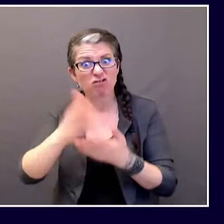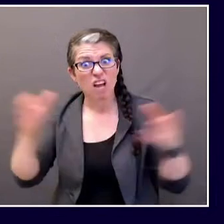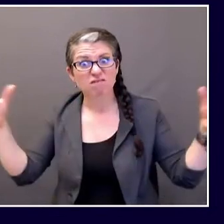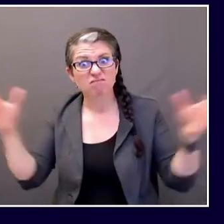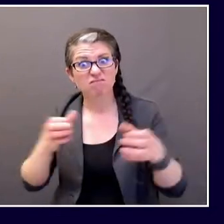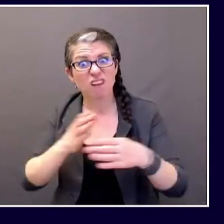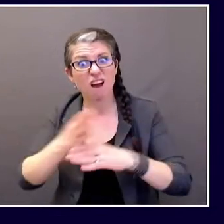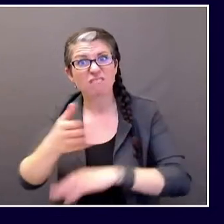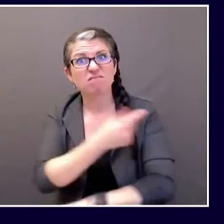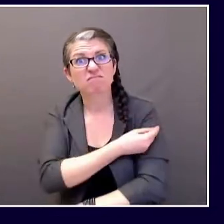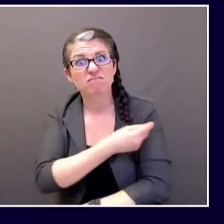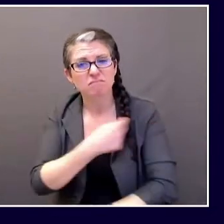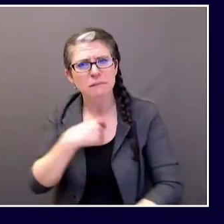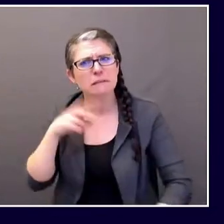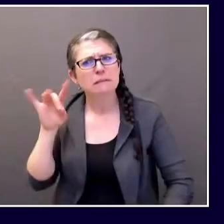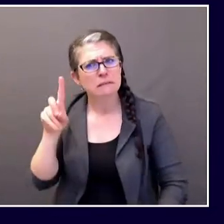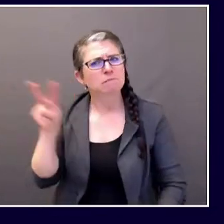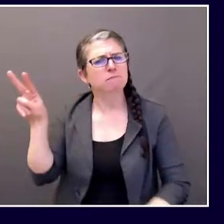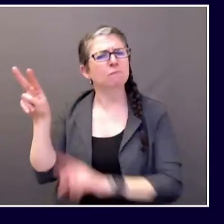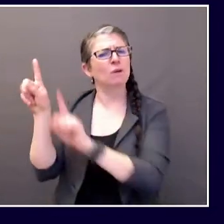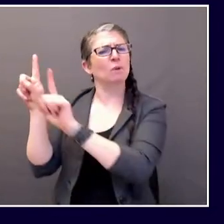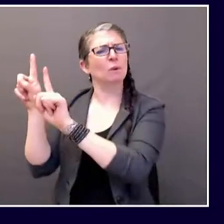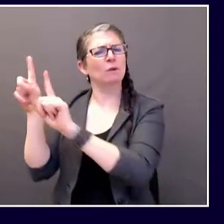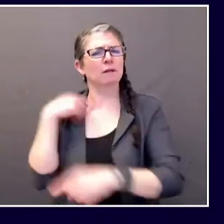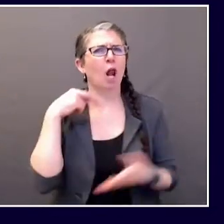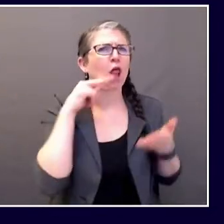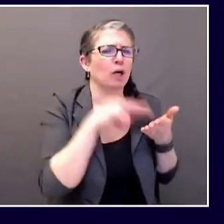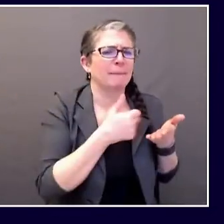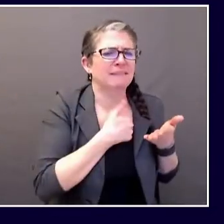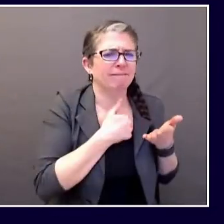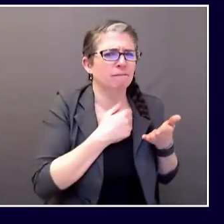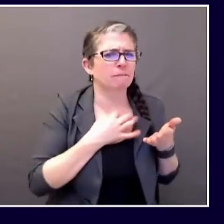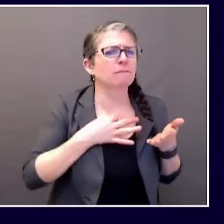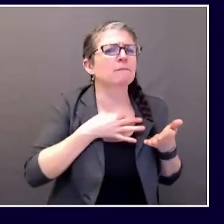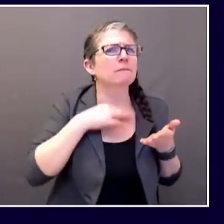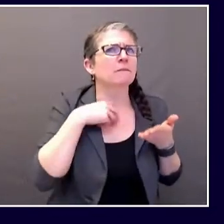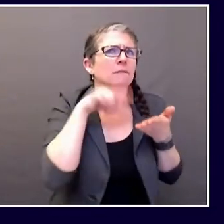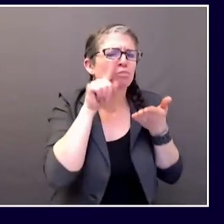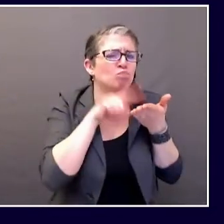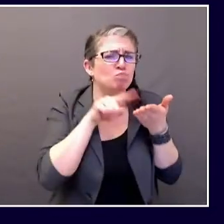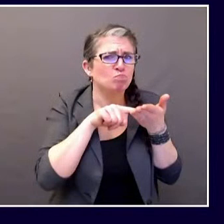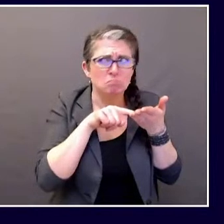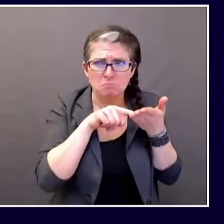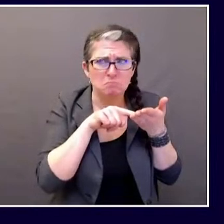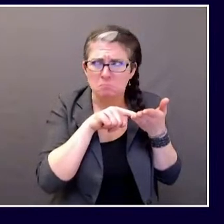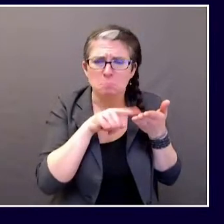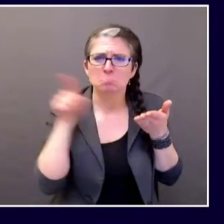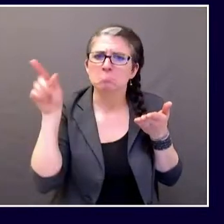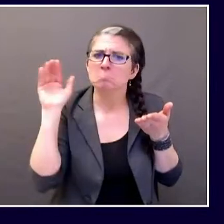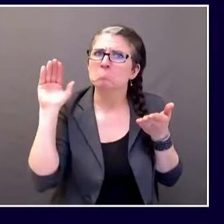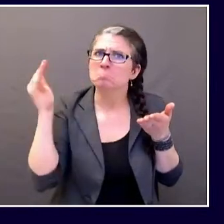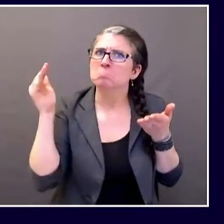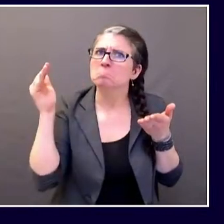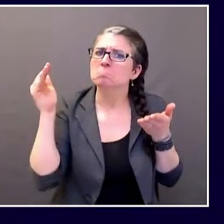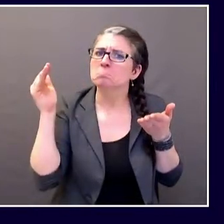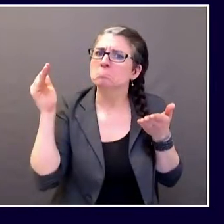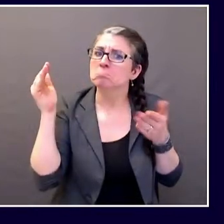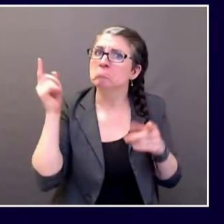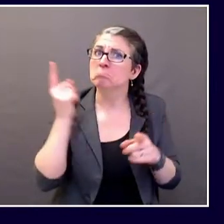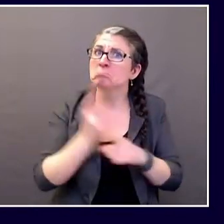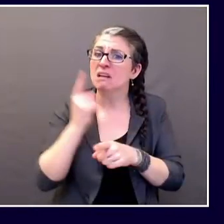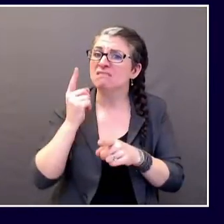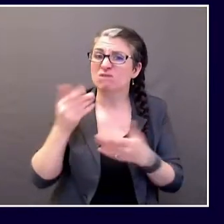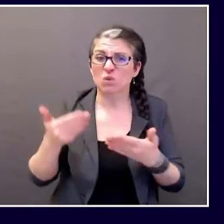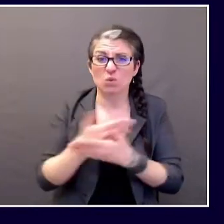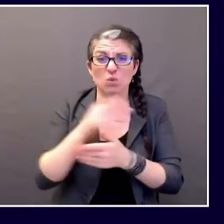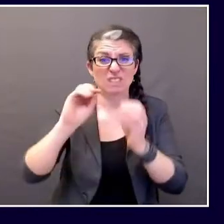of how effective these vaccines are and how they all enable us to turn the page on the COVID journey that we've all